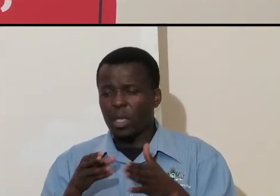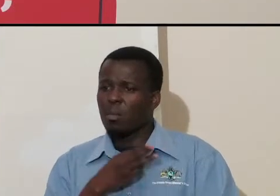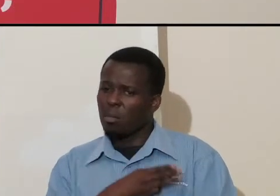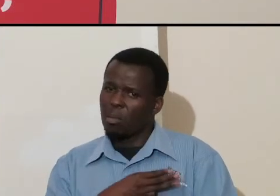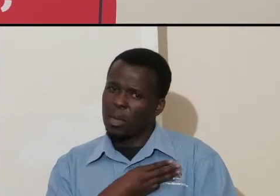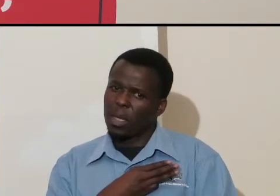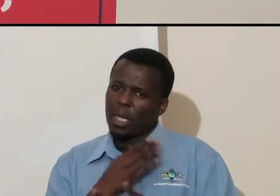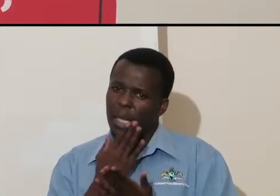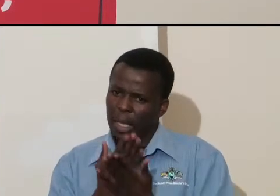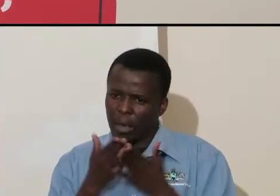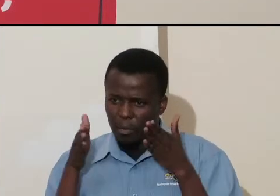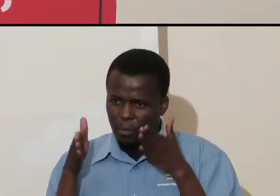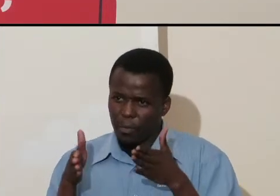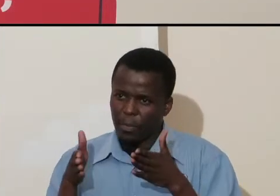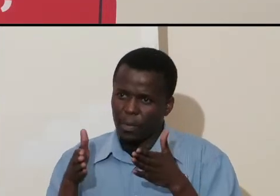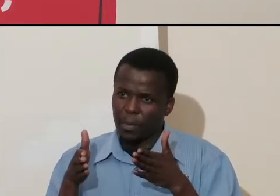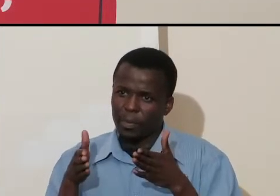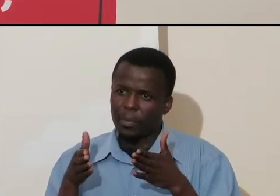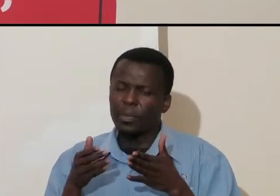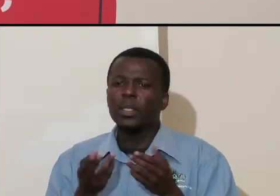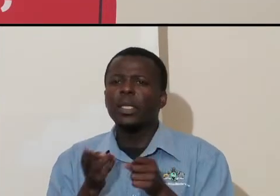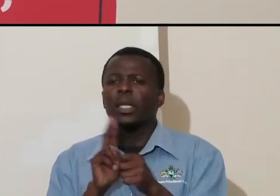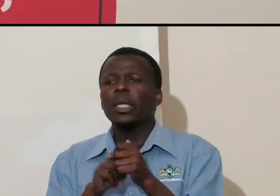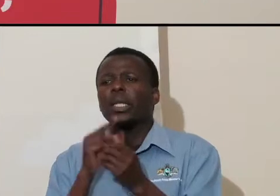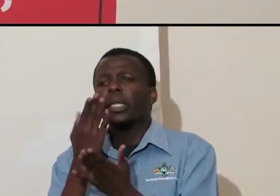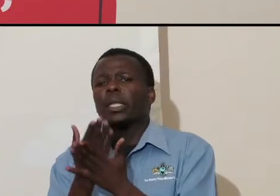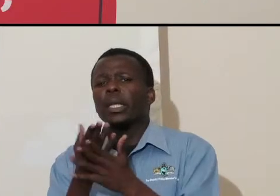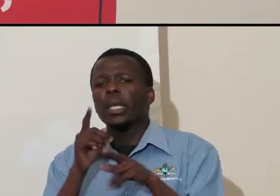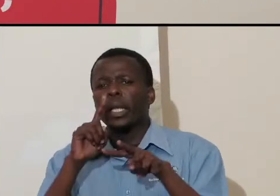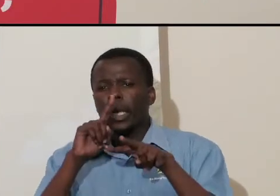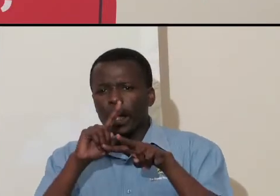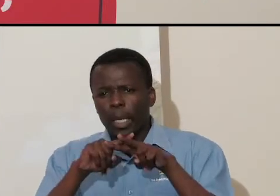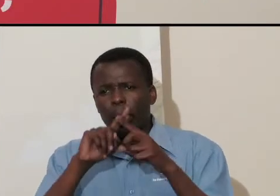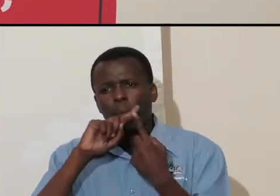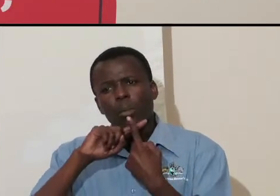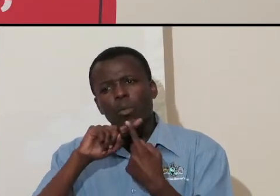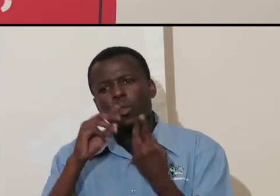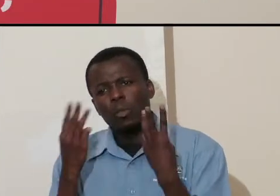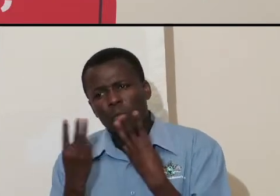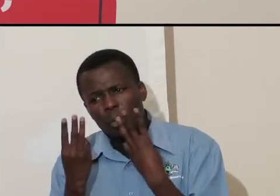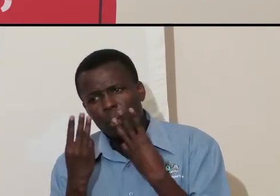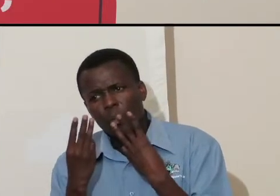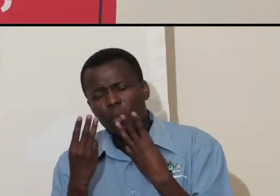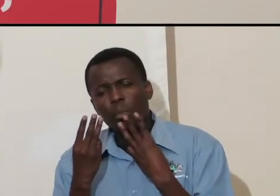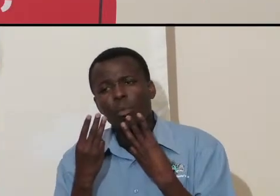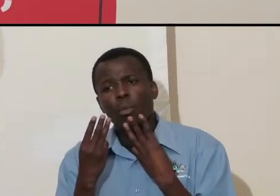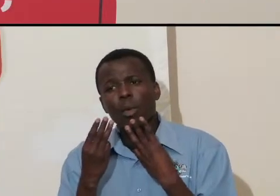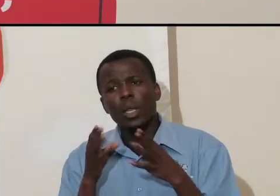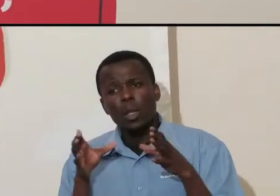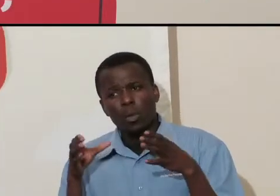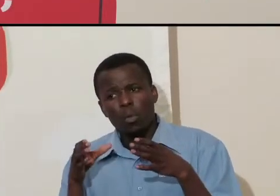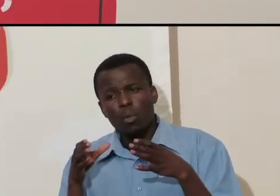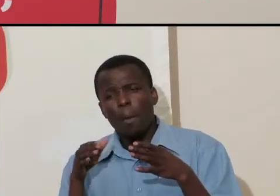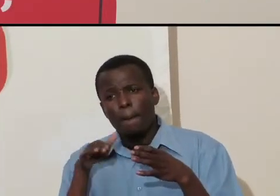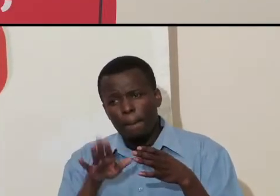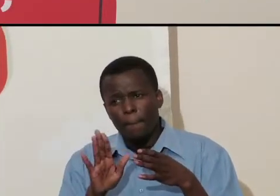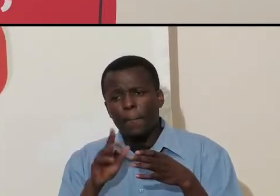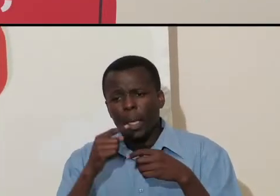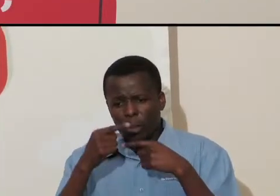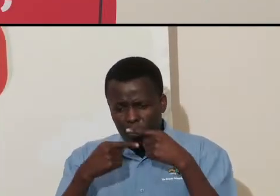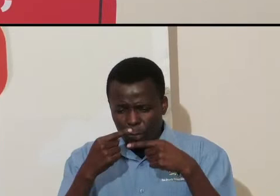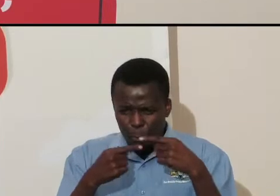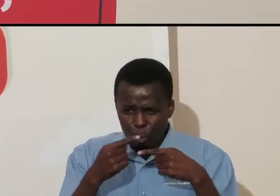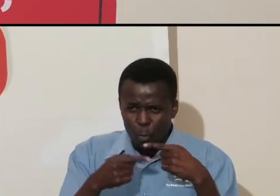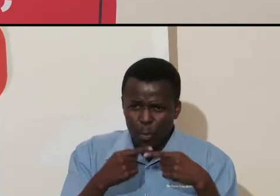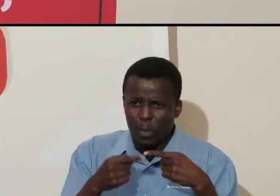this. And I urge people living with HIV and AIDS to continue to be agents of change, to contribute